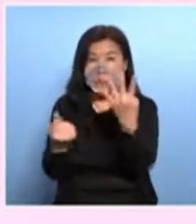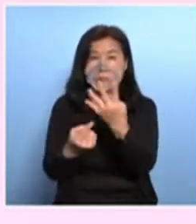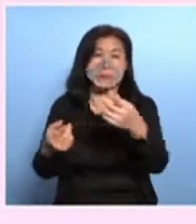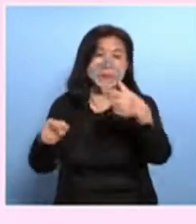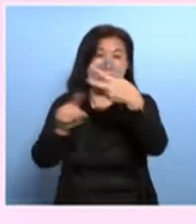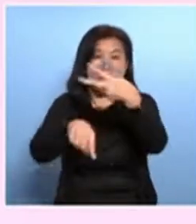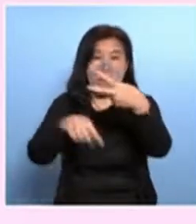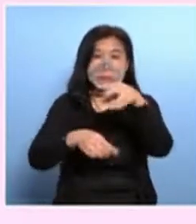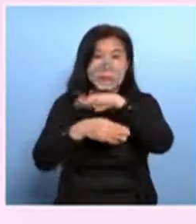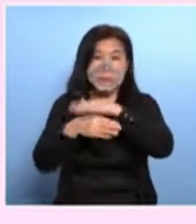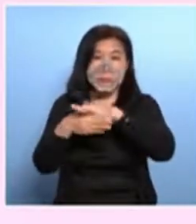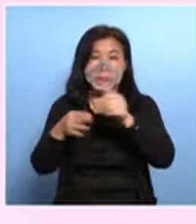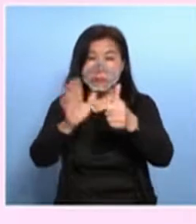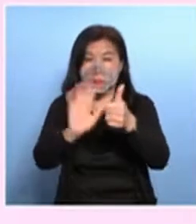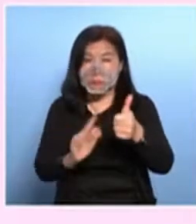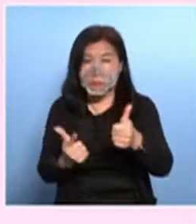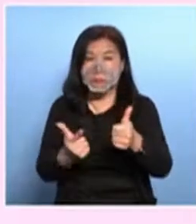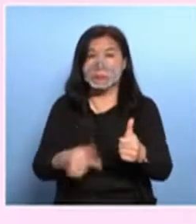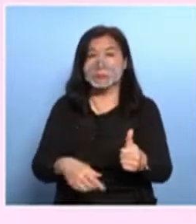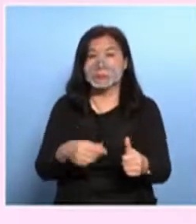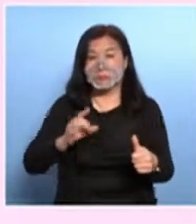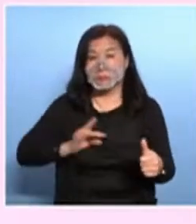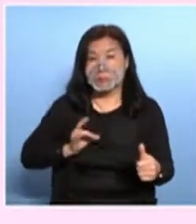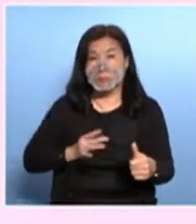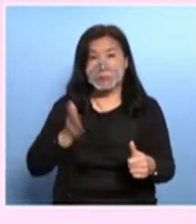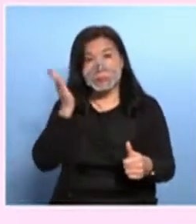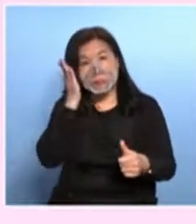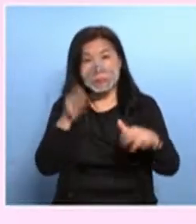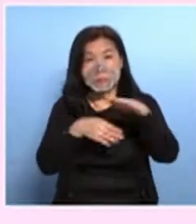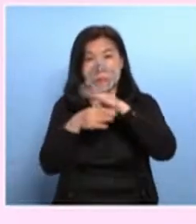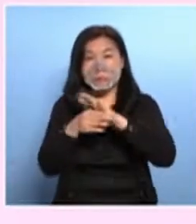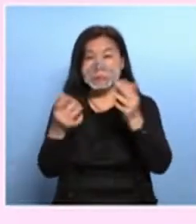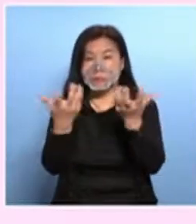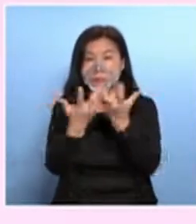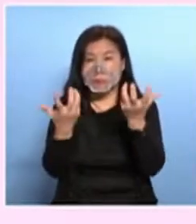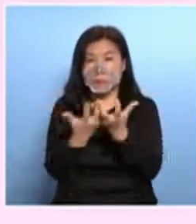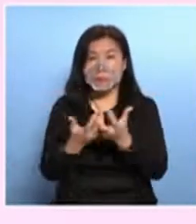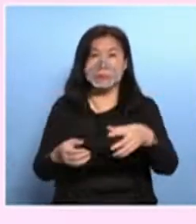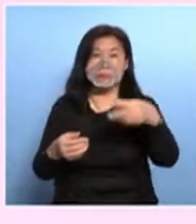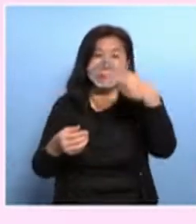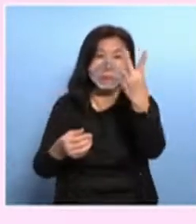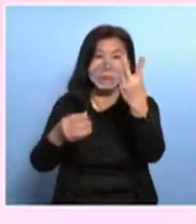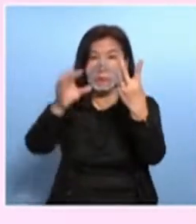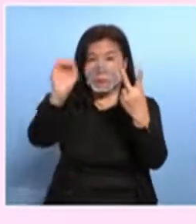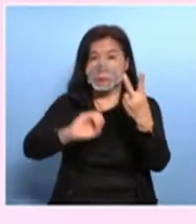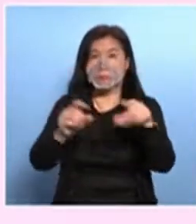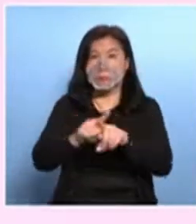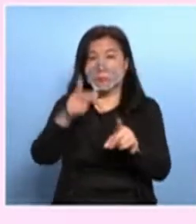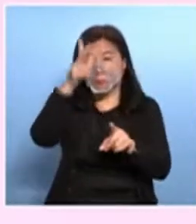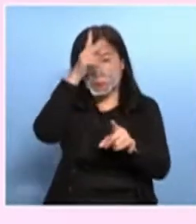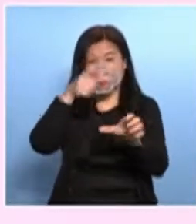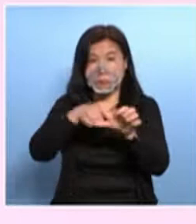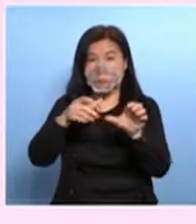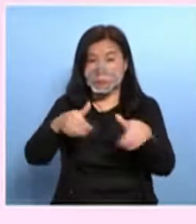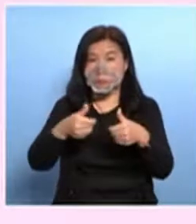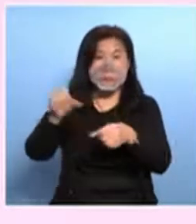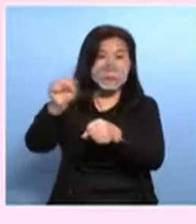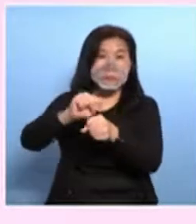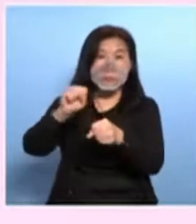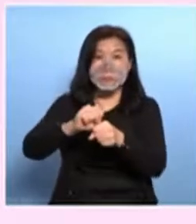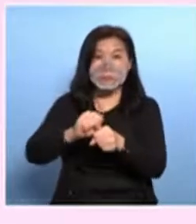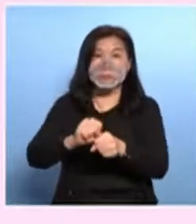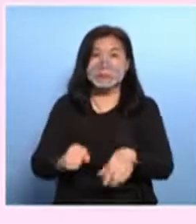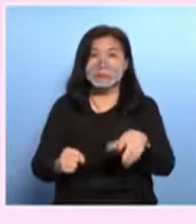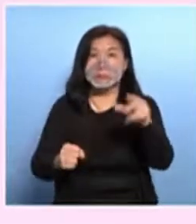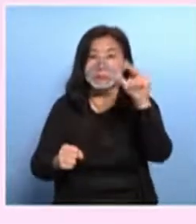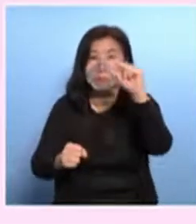about 42,000 domestic properties will be affected, accounting for around 2% of the total number of private domestic properties, with an increase